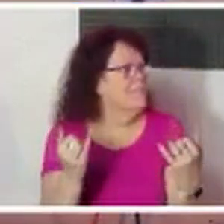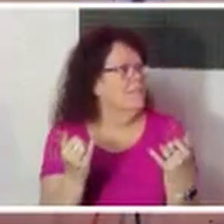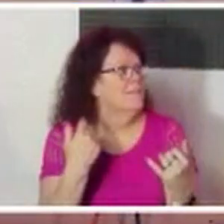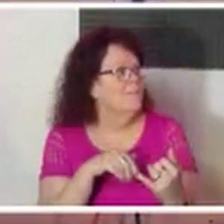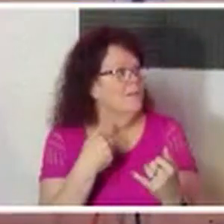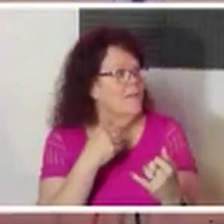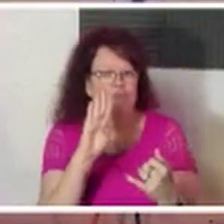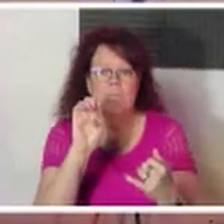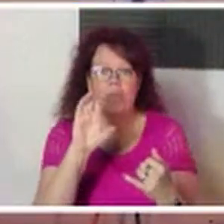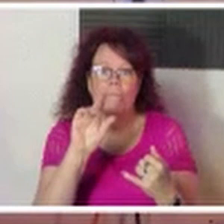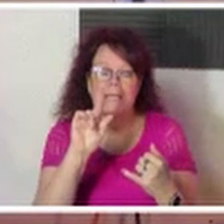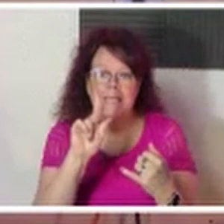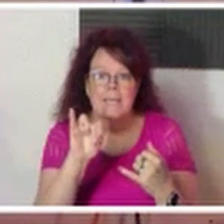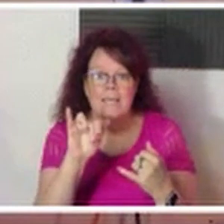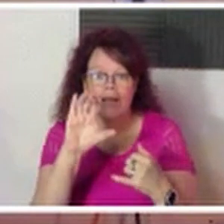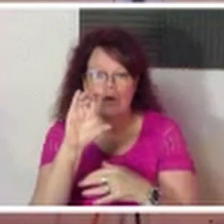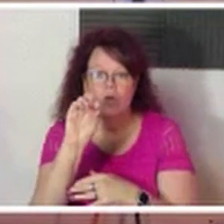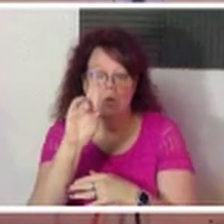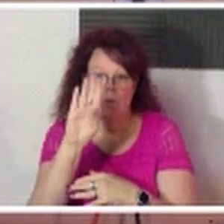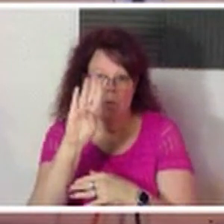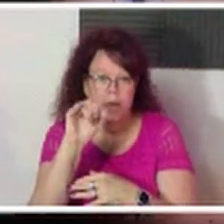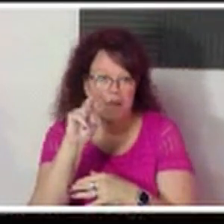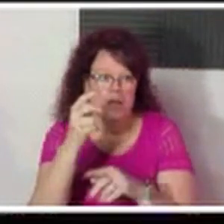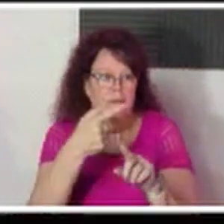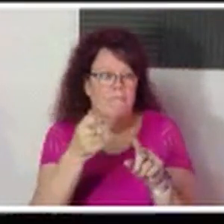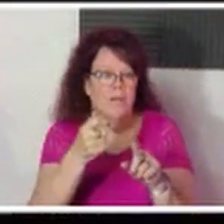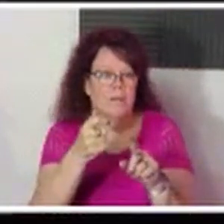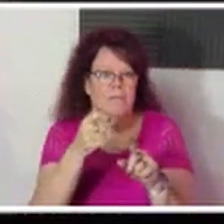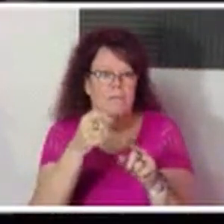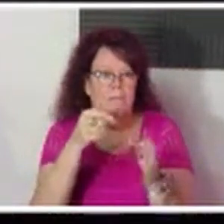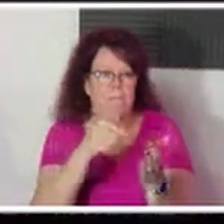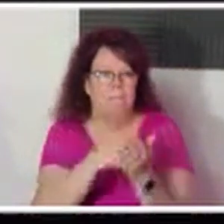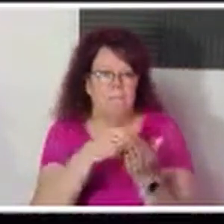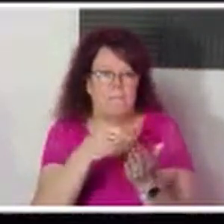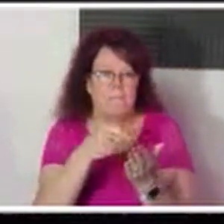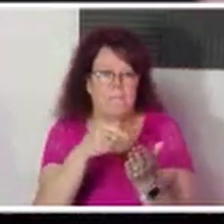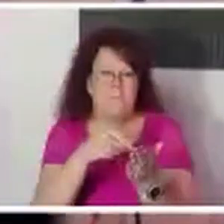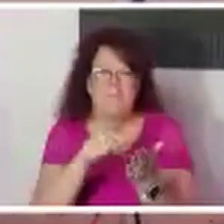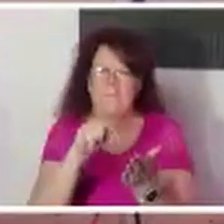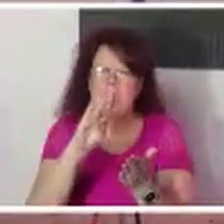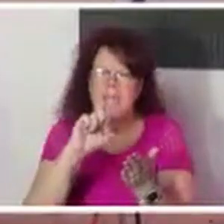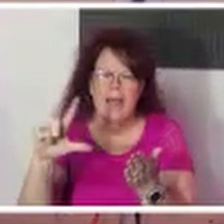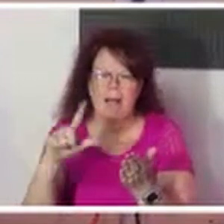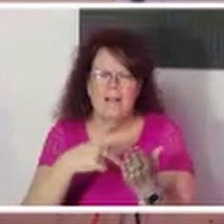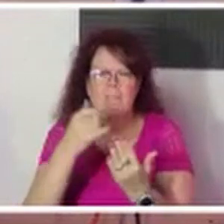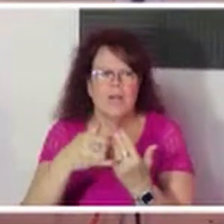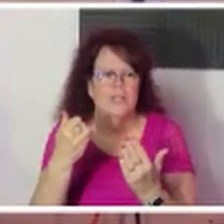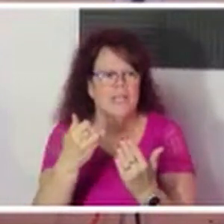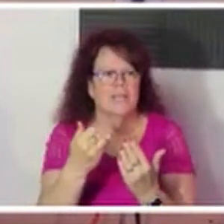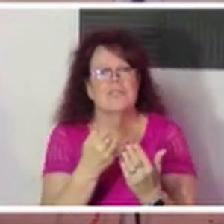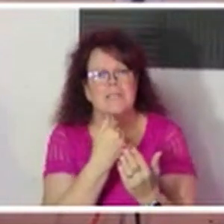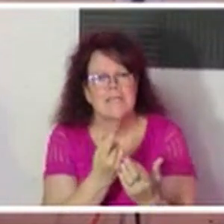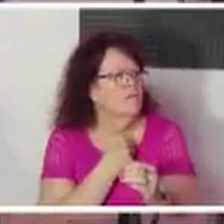have Becky Corbin from the Bail Project that is going to share about her story and about what she's doing at the